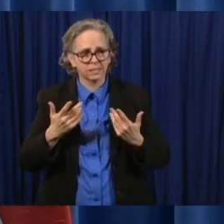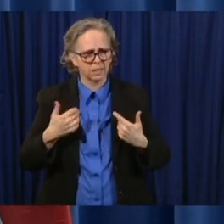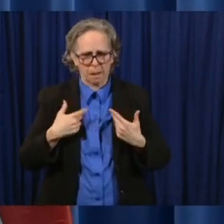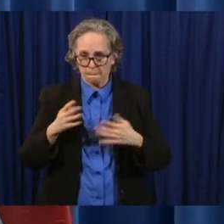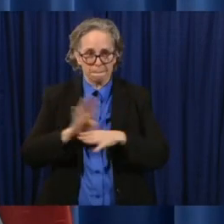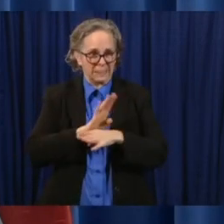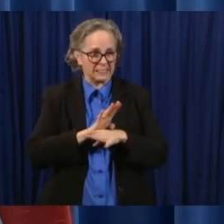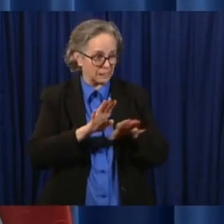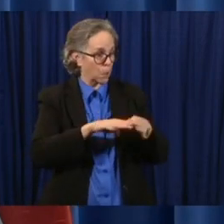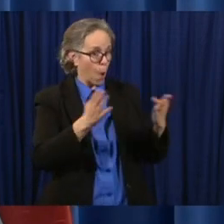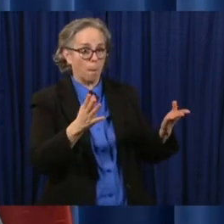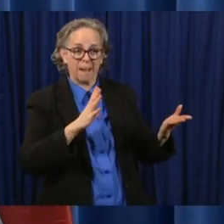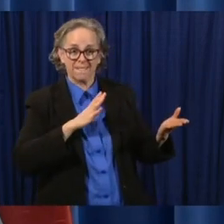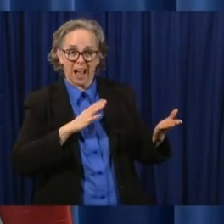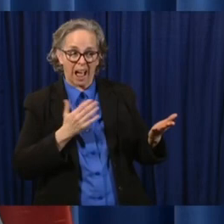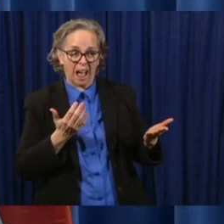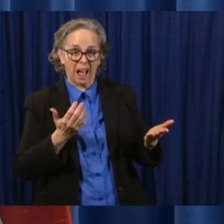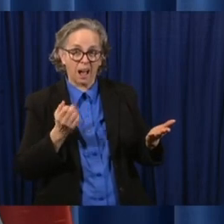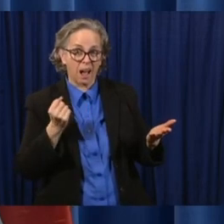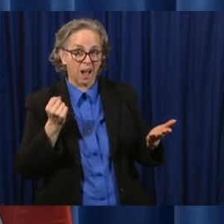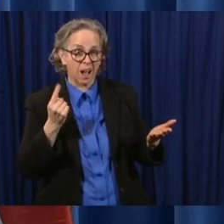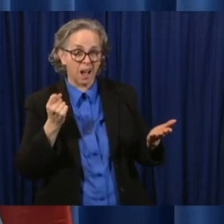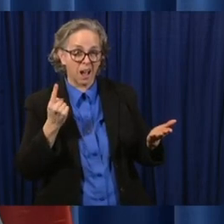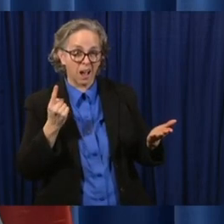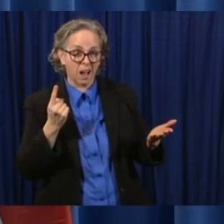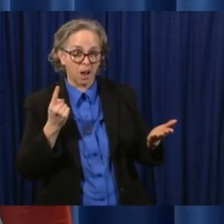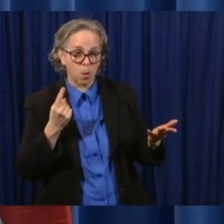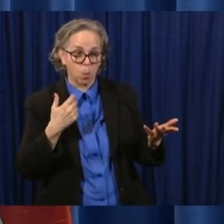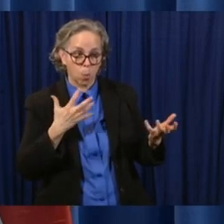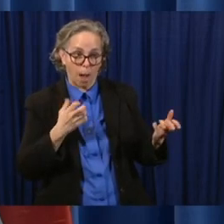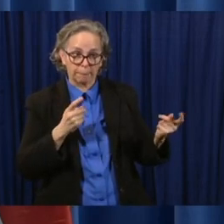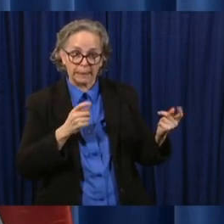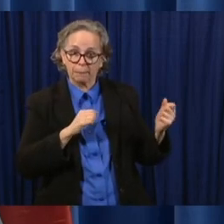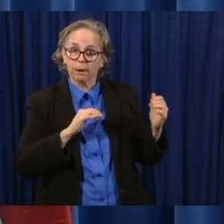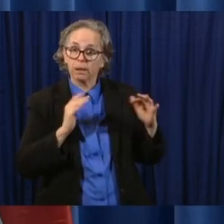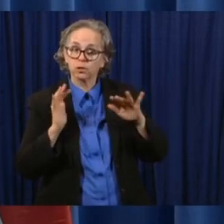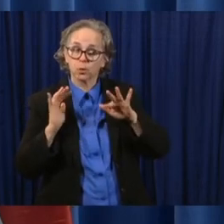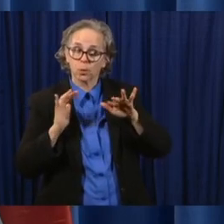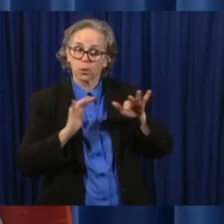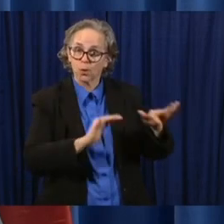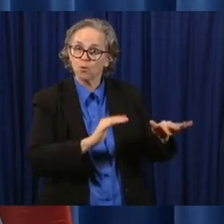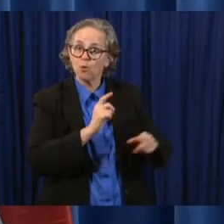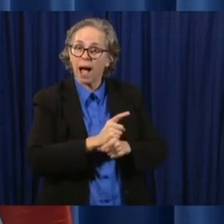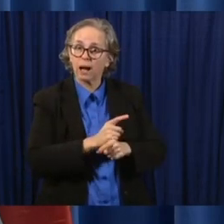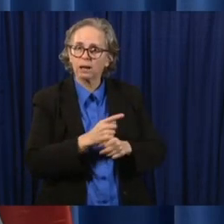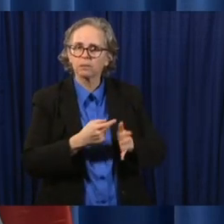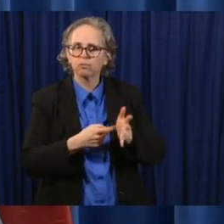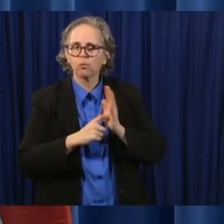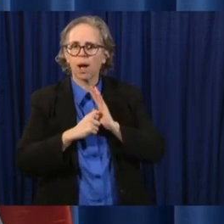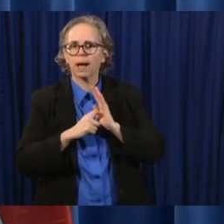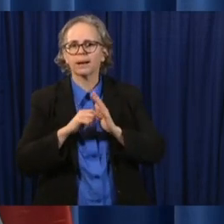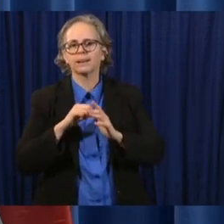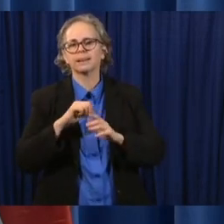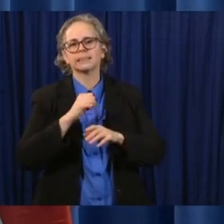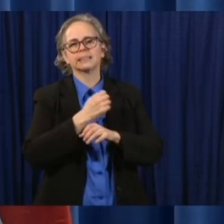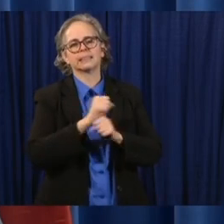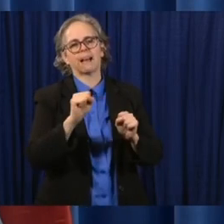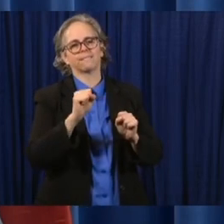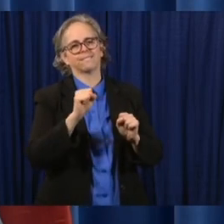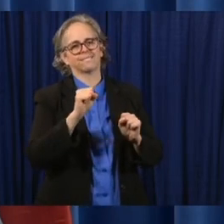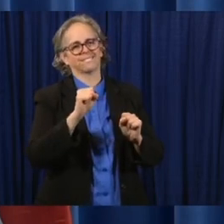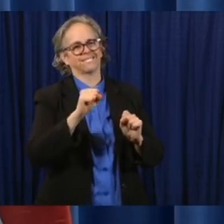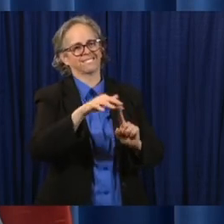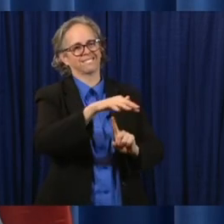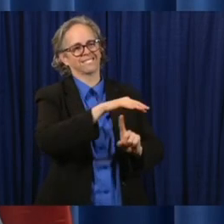reopening, if we expect anybody to go there, there's got to be some sense of safety. And so what we